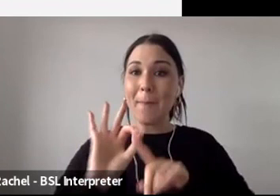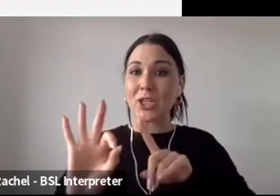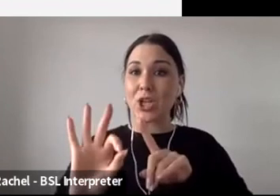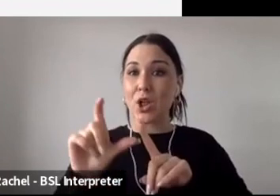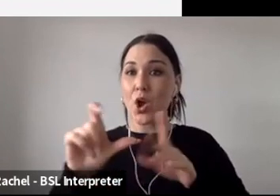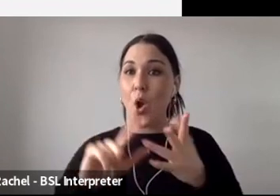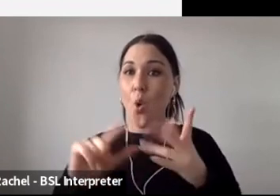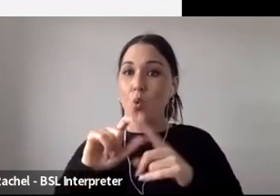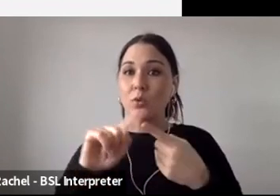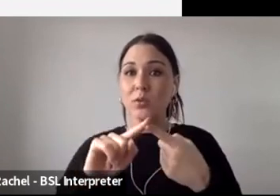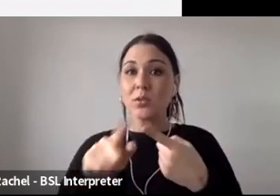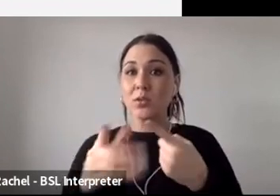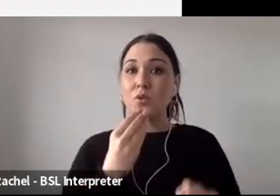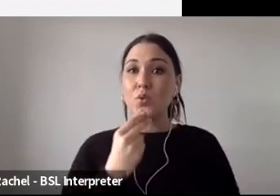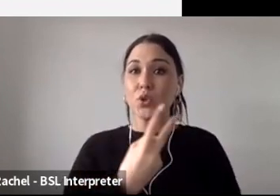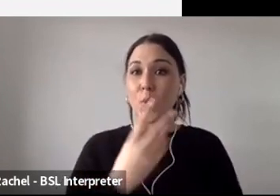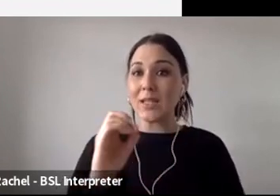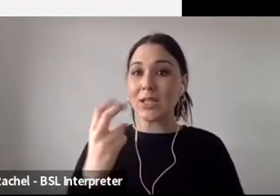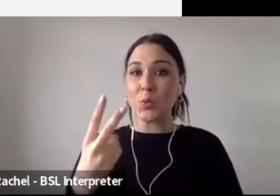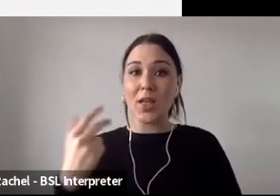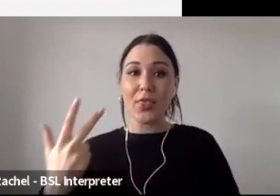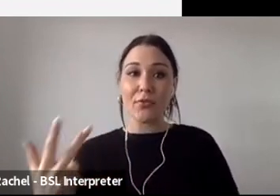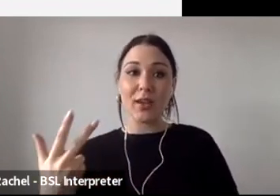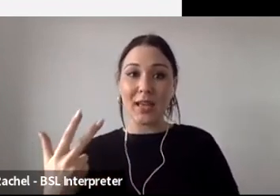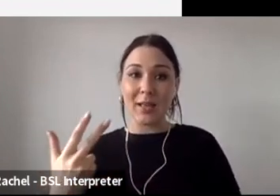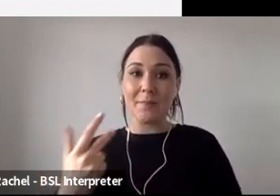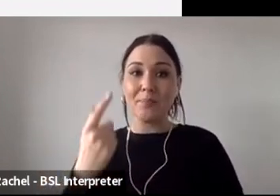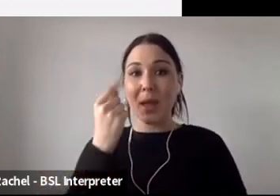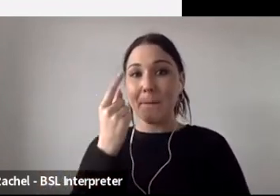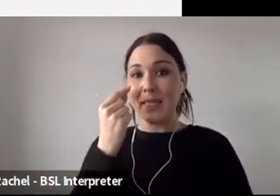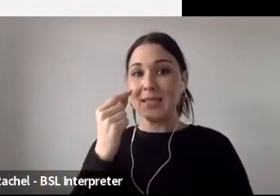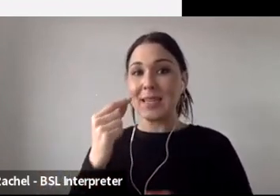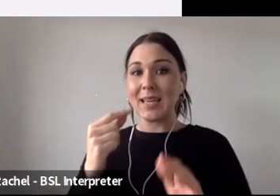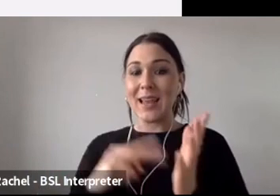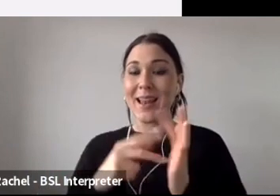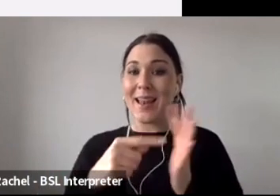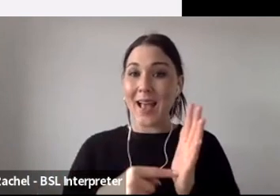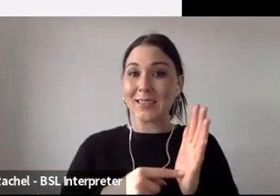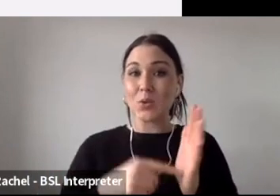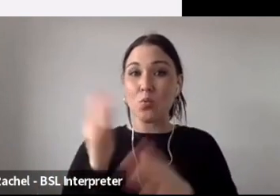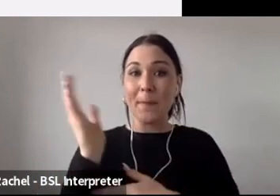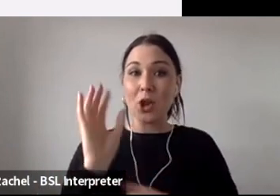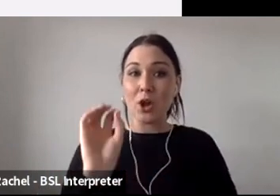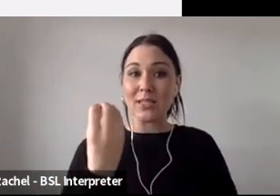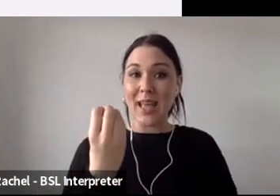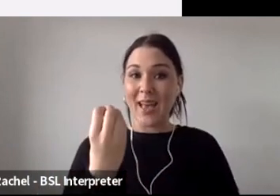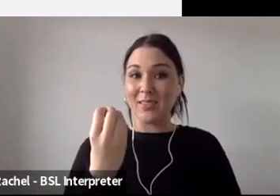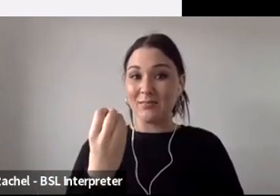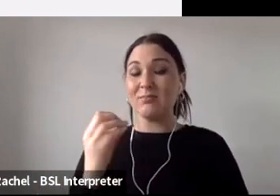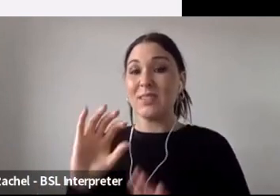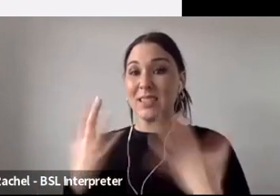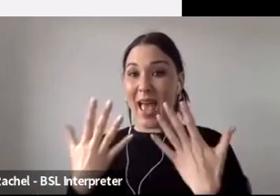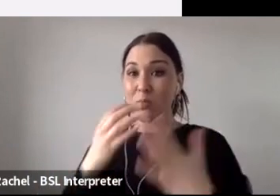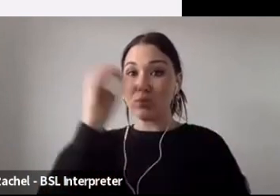on our 2023 courses, which is AbilityNet Webinar 10, and that's for 10% off. But we have